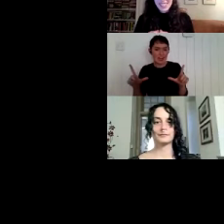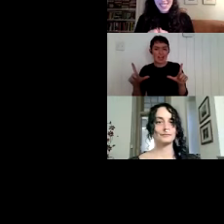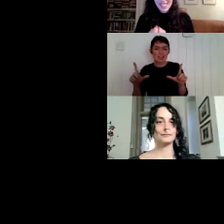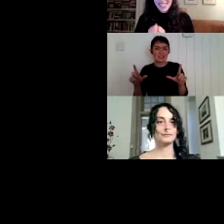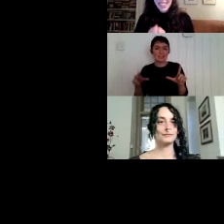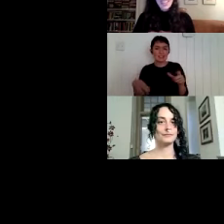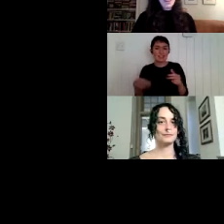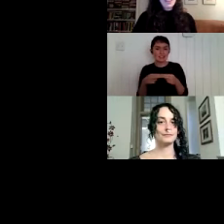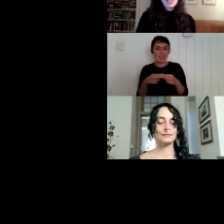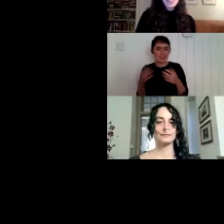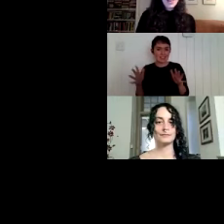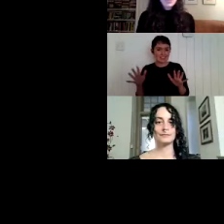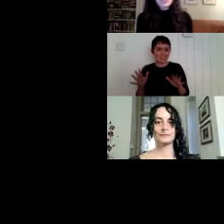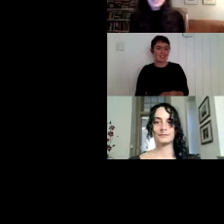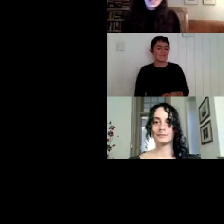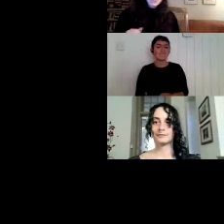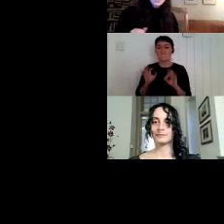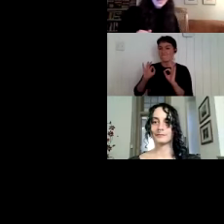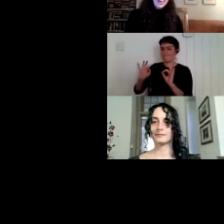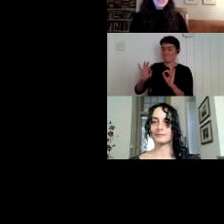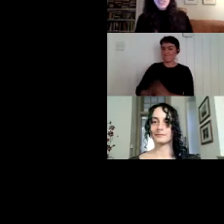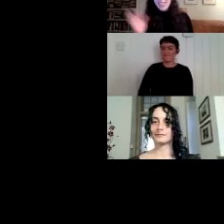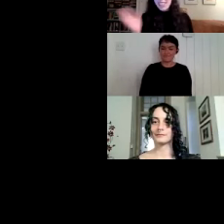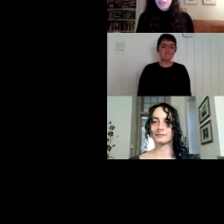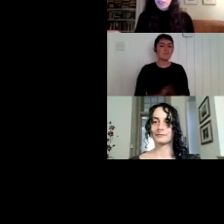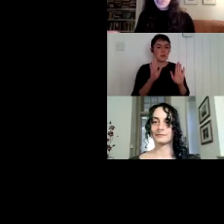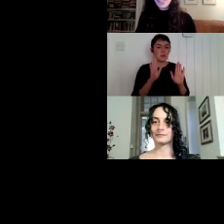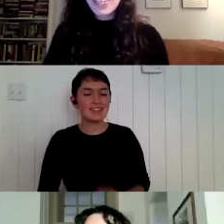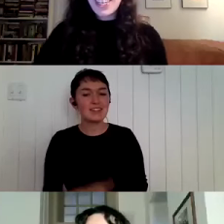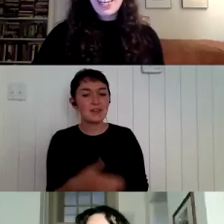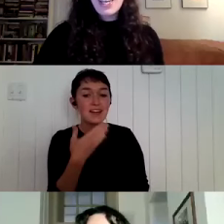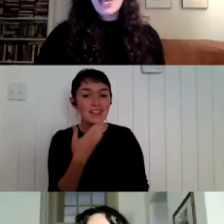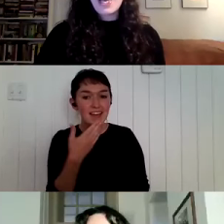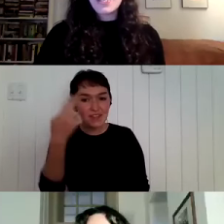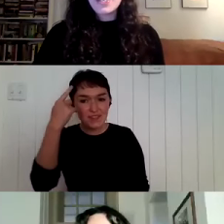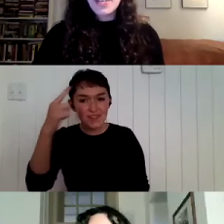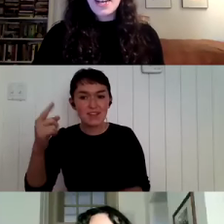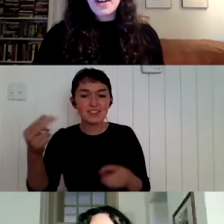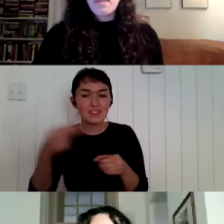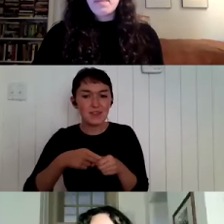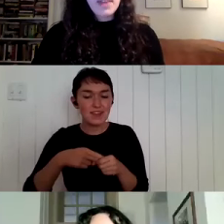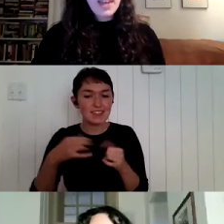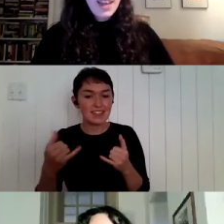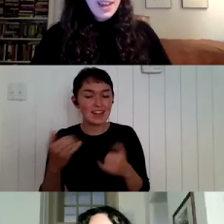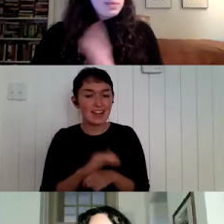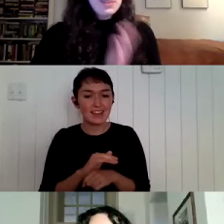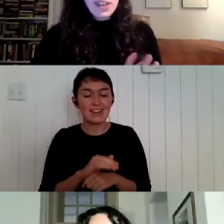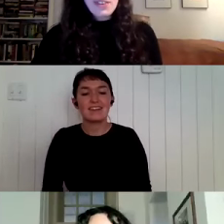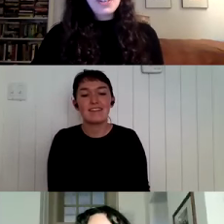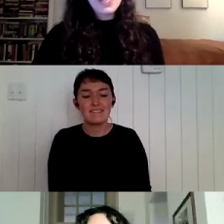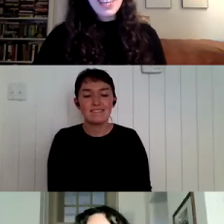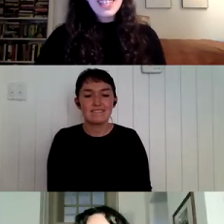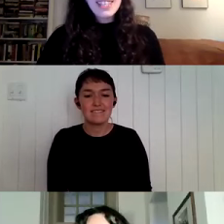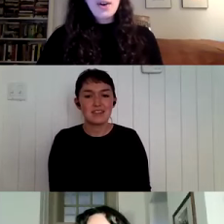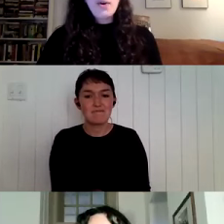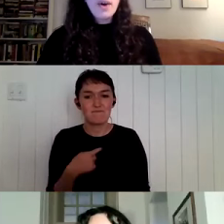all good? Yes, all systems are go. Great. Okay. Well, thanks everyone for joining tonight, and looking